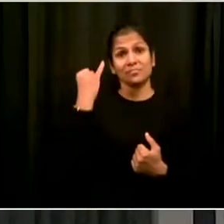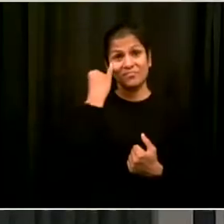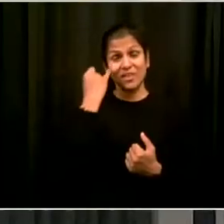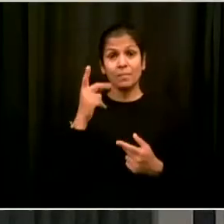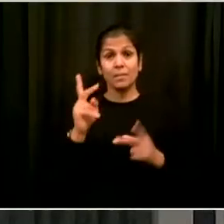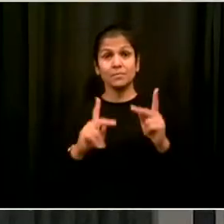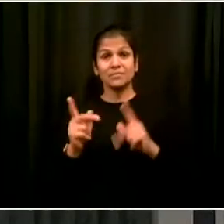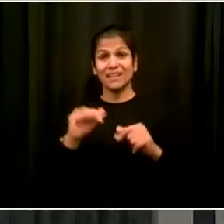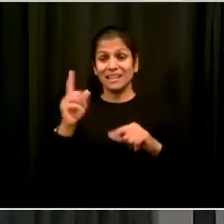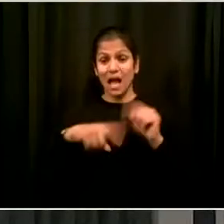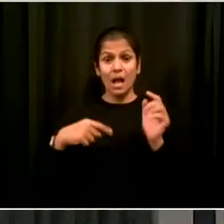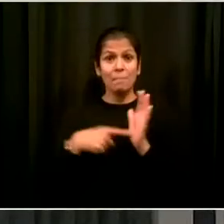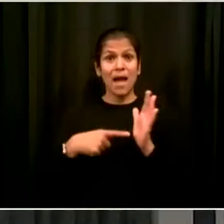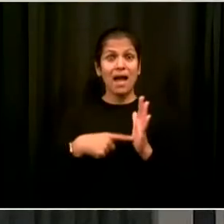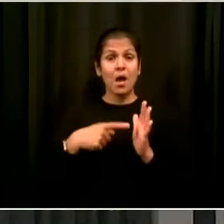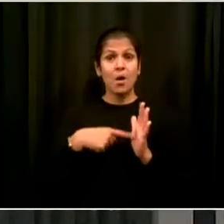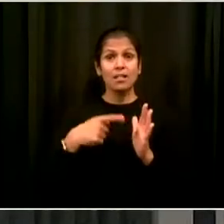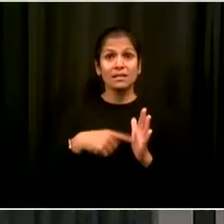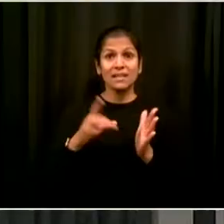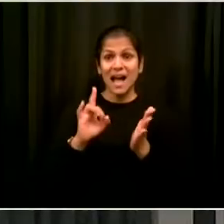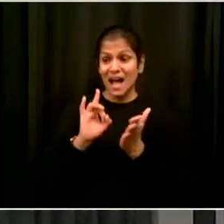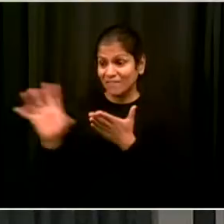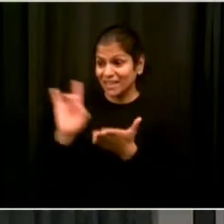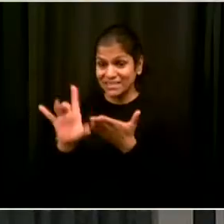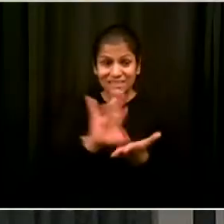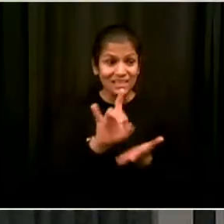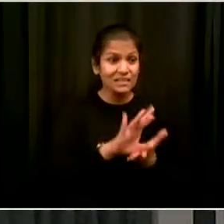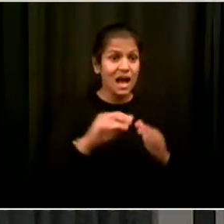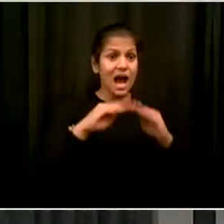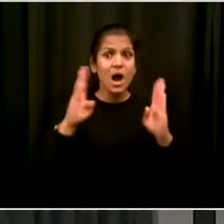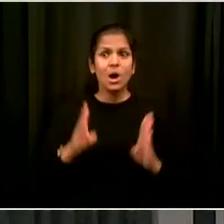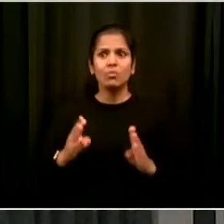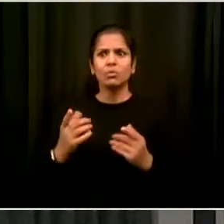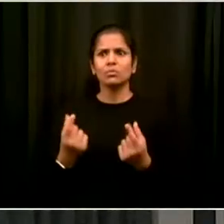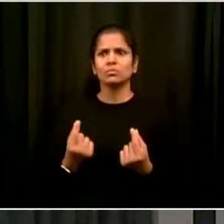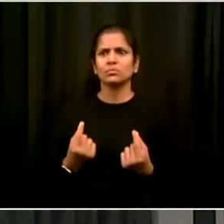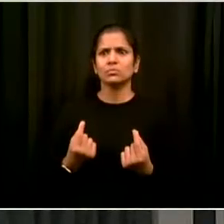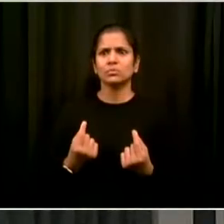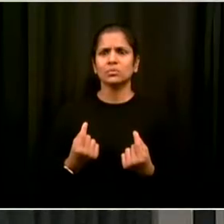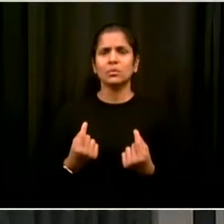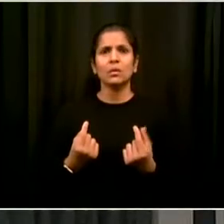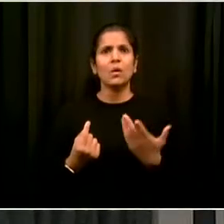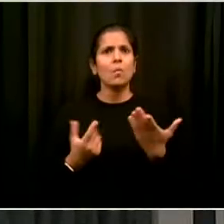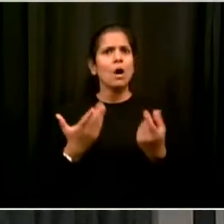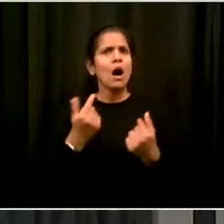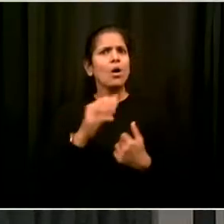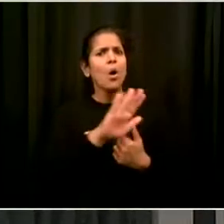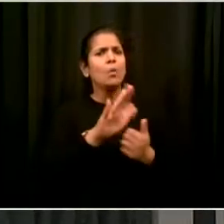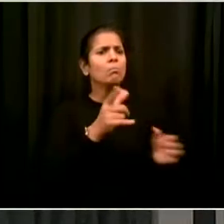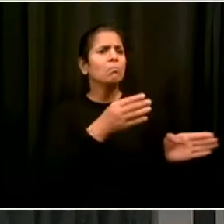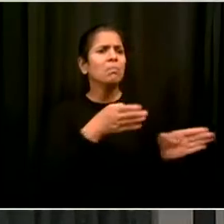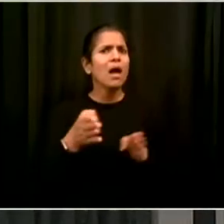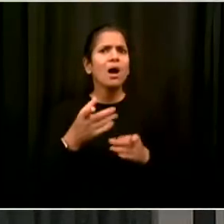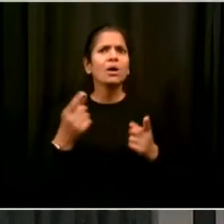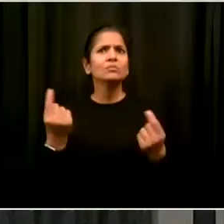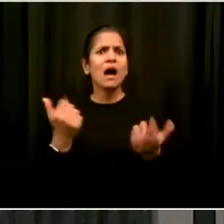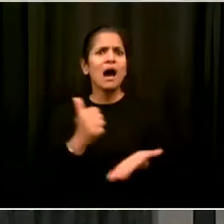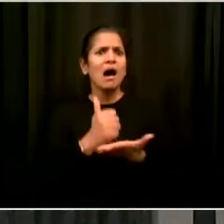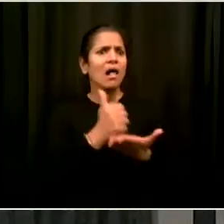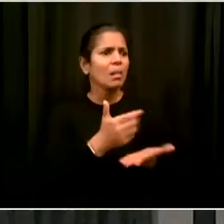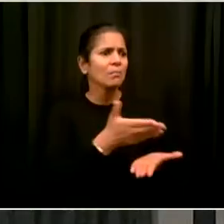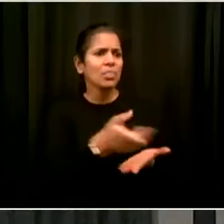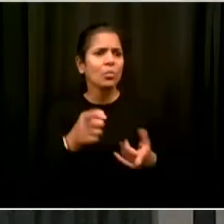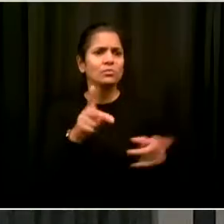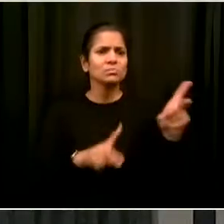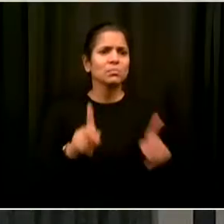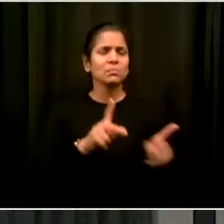their apartment, or what is your next plan, or do you have any other option